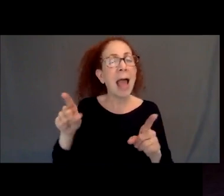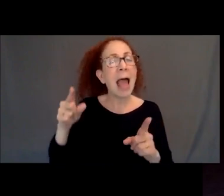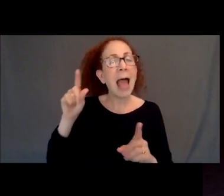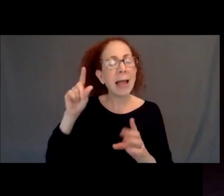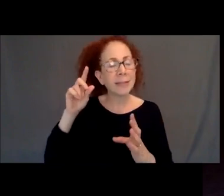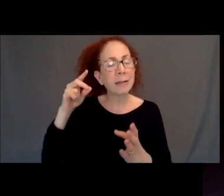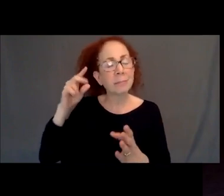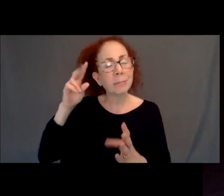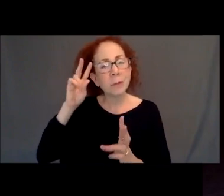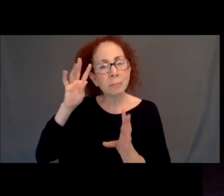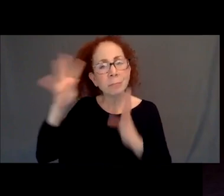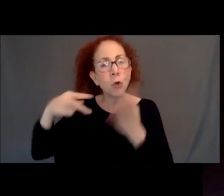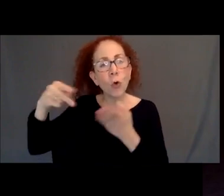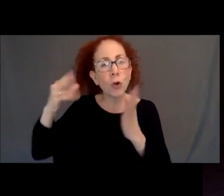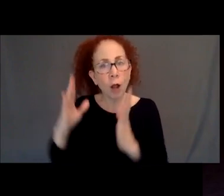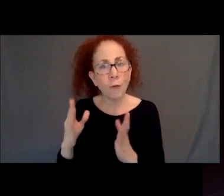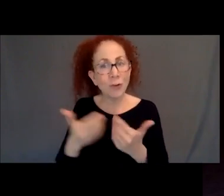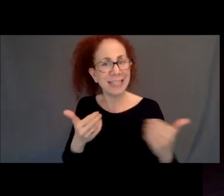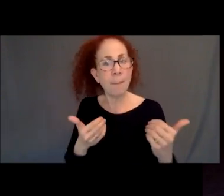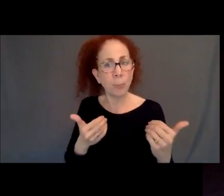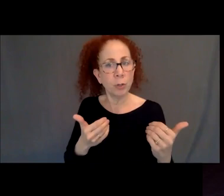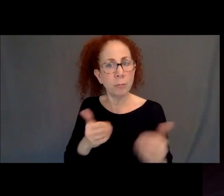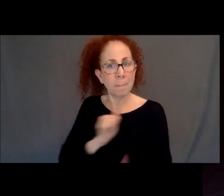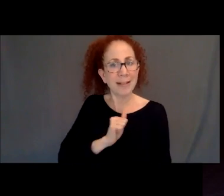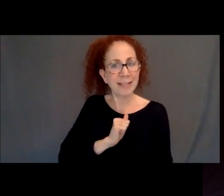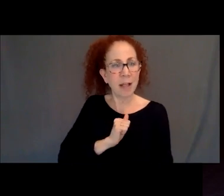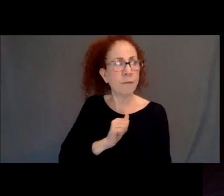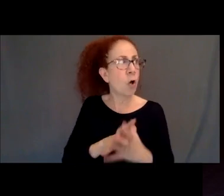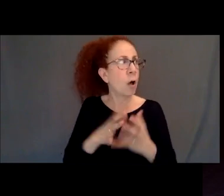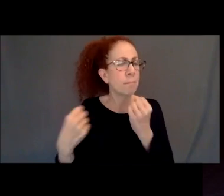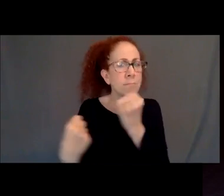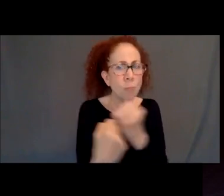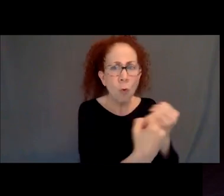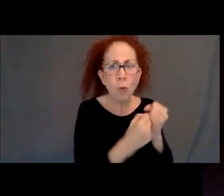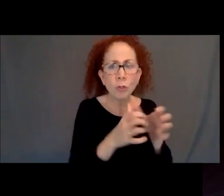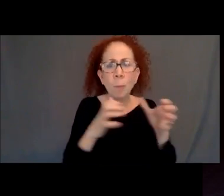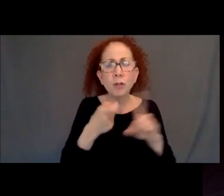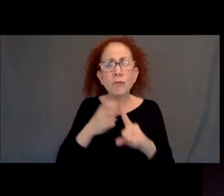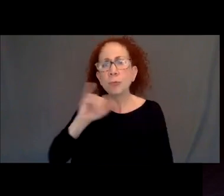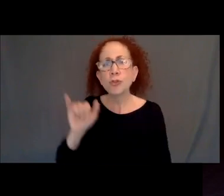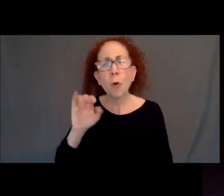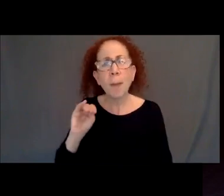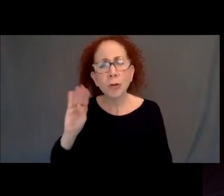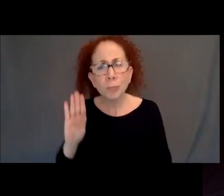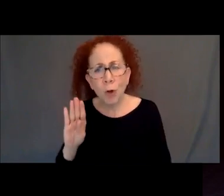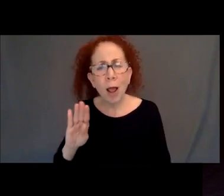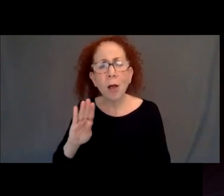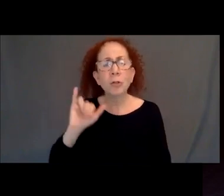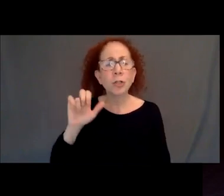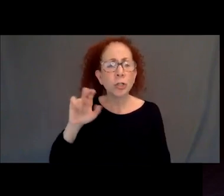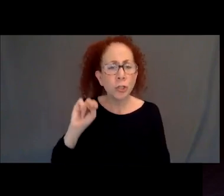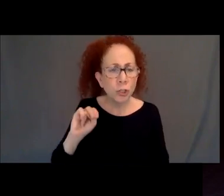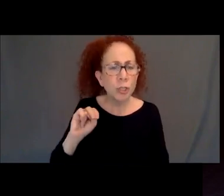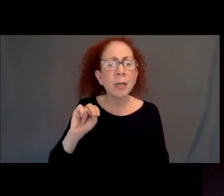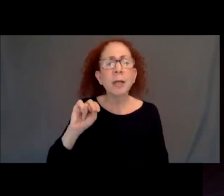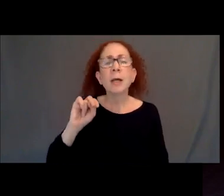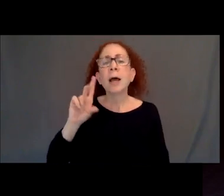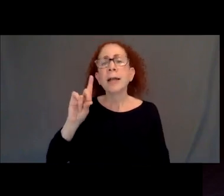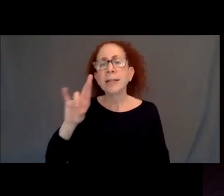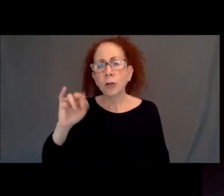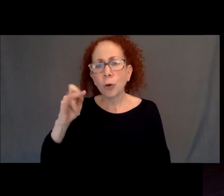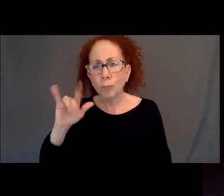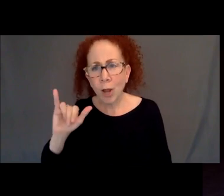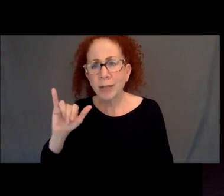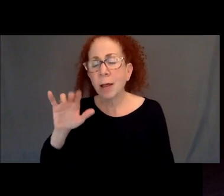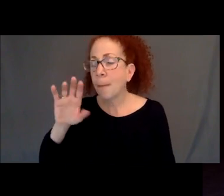from Philadanco. I've had so much support from Joan Myers Brown, from Jean Ruddy, Dr. Brenda Dixon